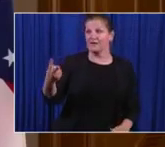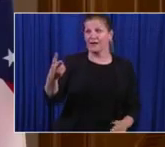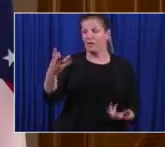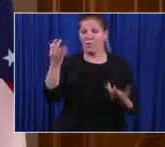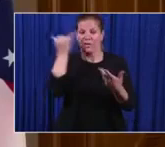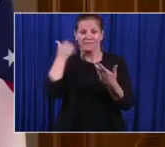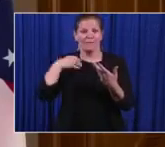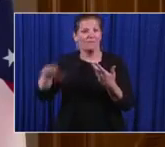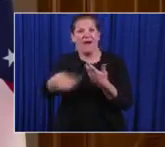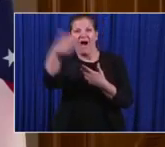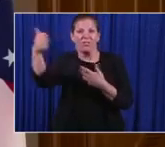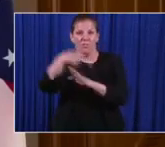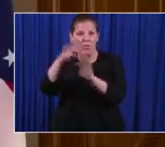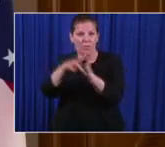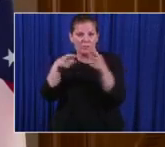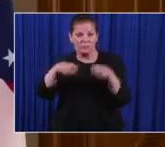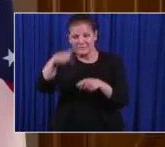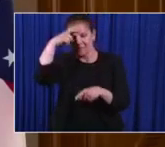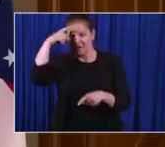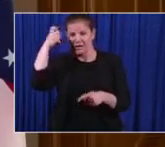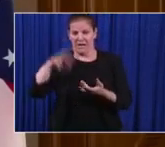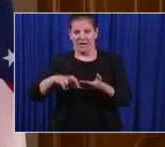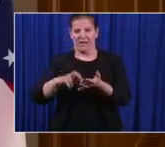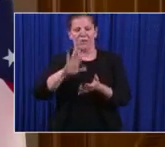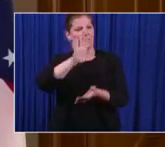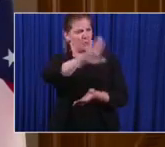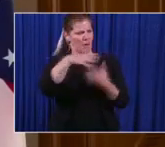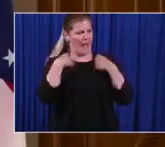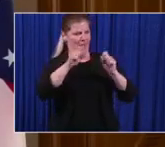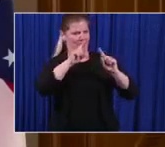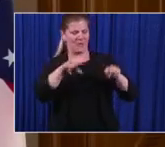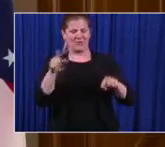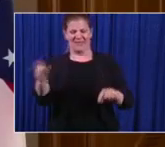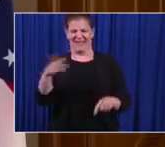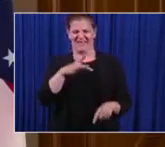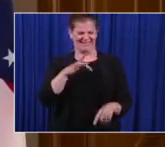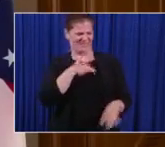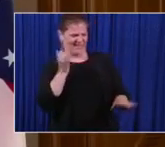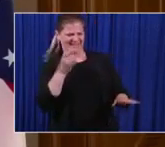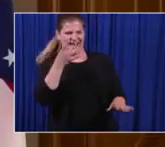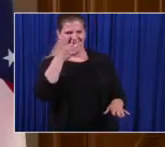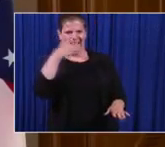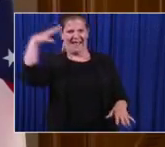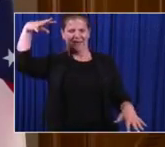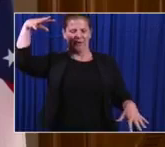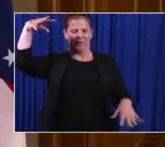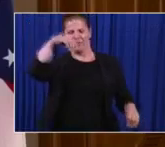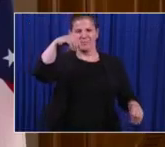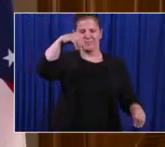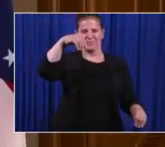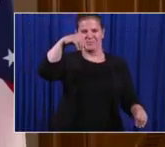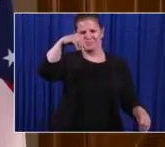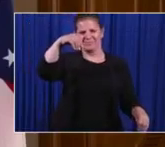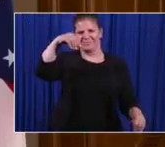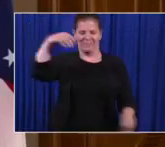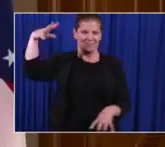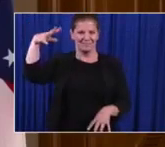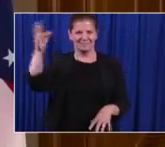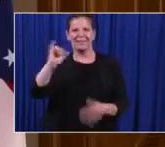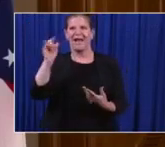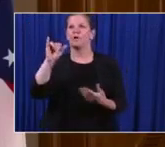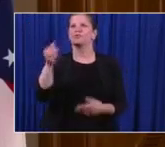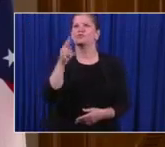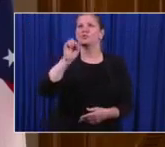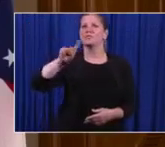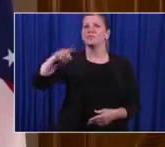order, is it like a light switch? And June 1st, they are going to be required to wear a mask in their classroom. If they